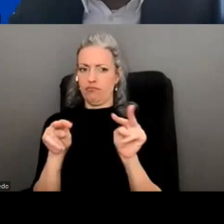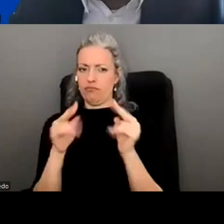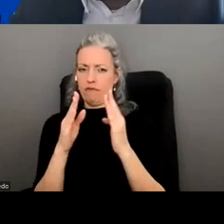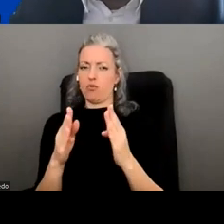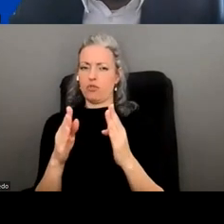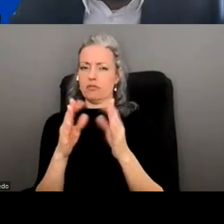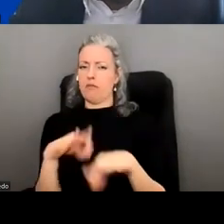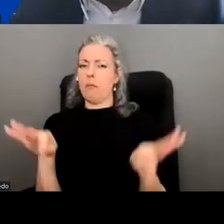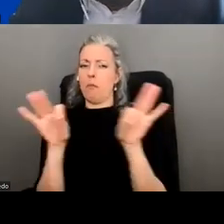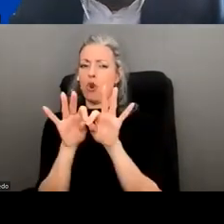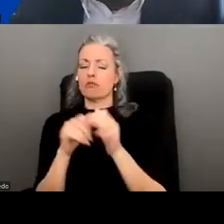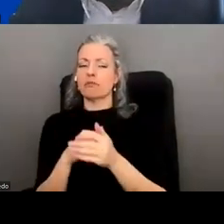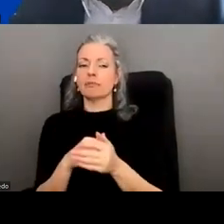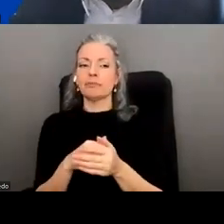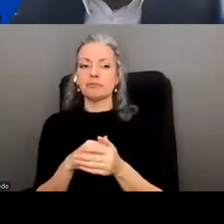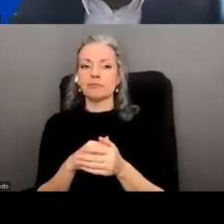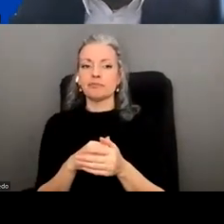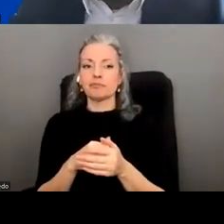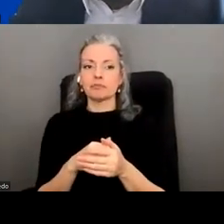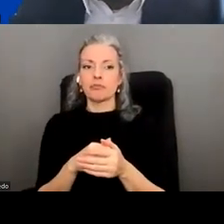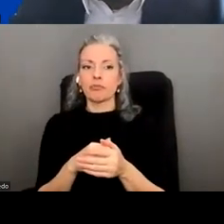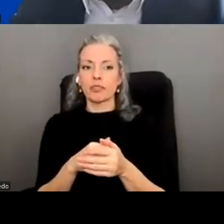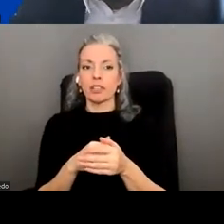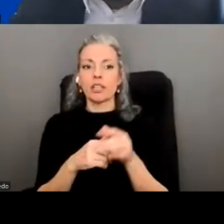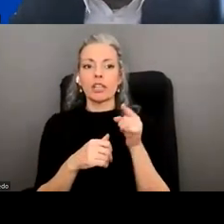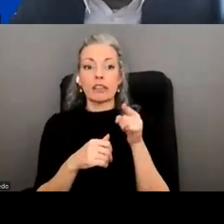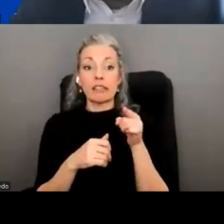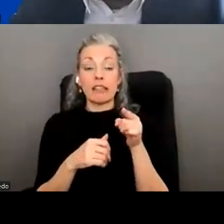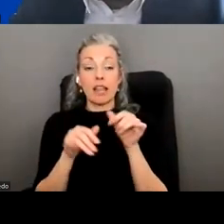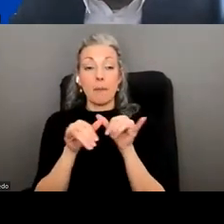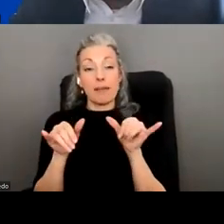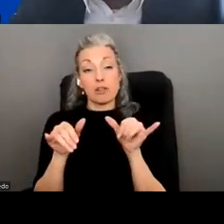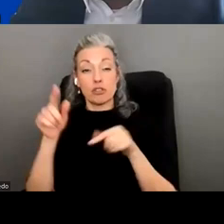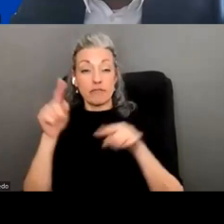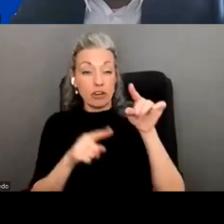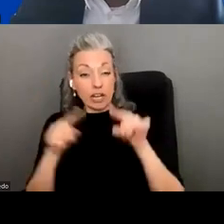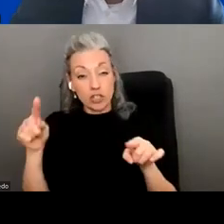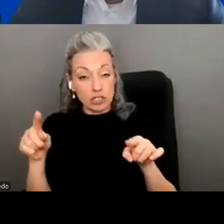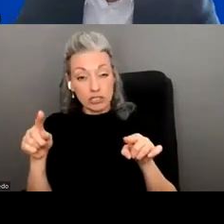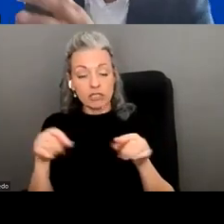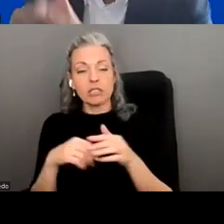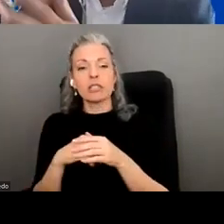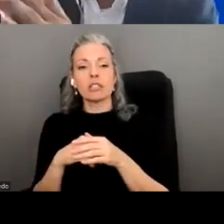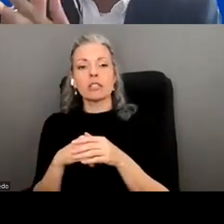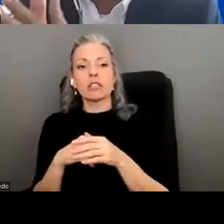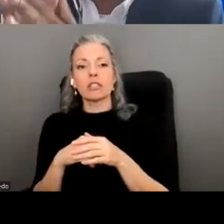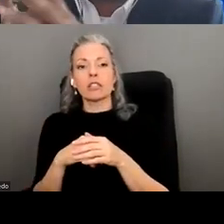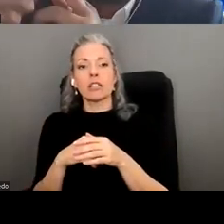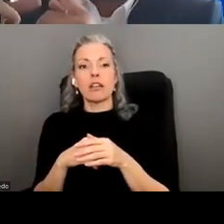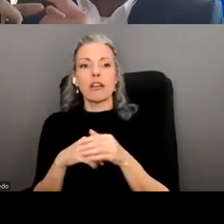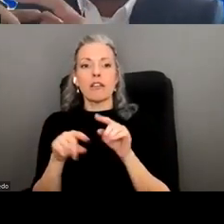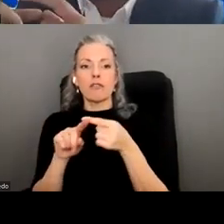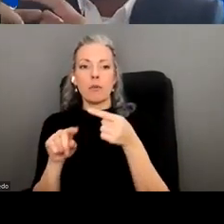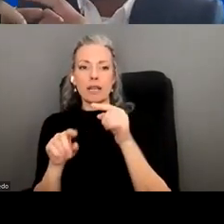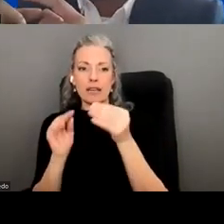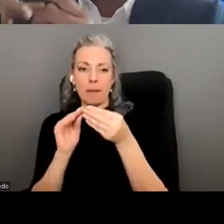this exercise as well. And so the equity index measures variation between populations. And the scale is 0 to 100.